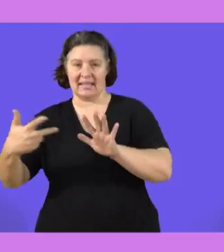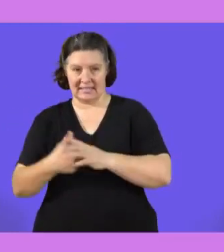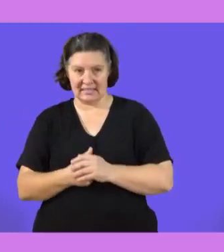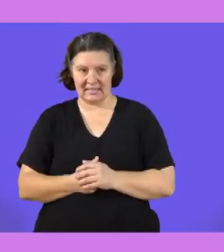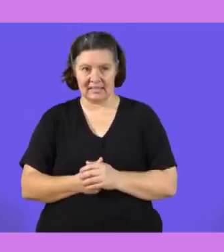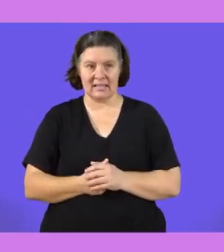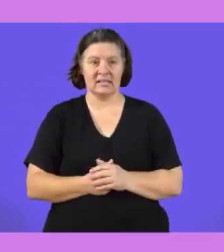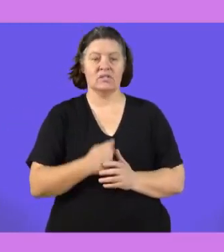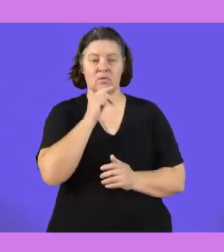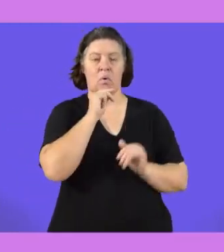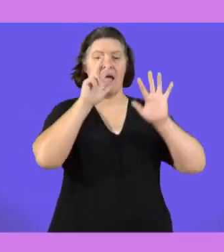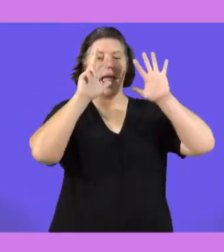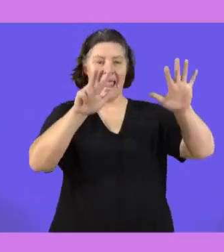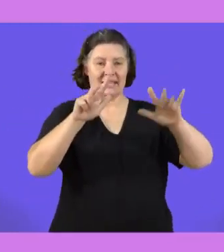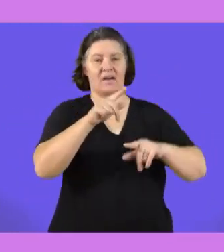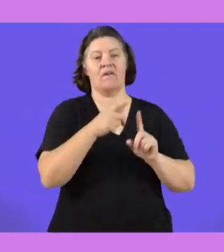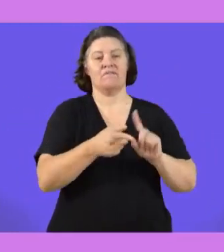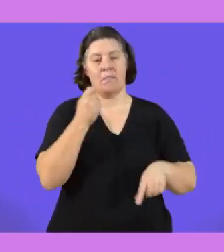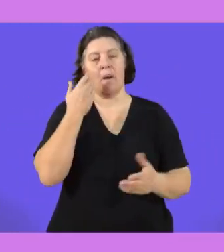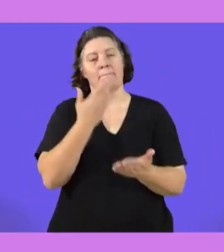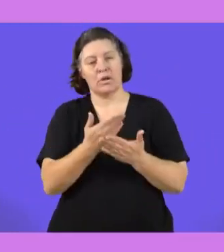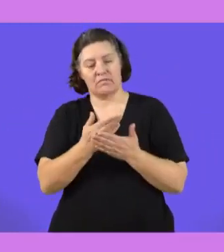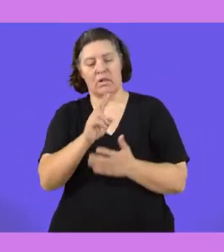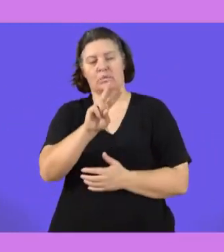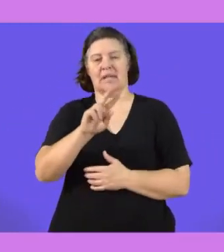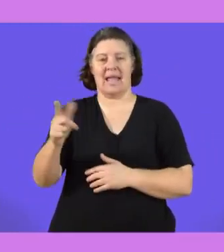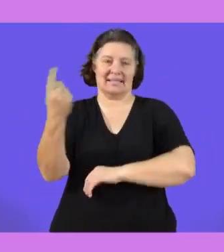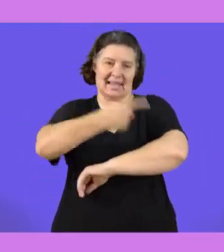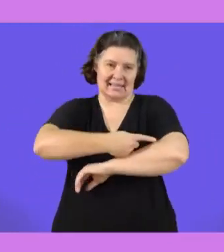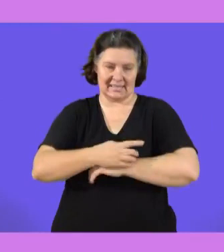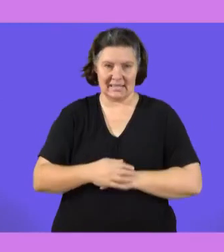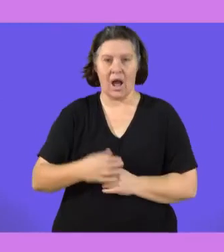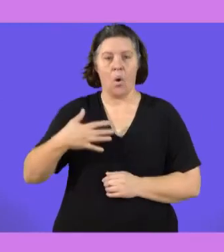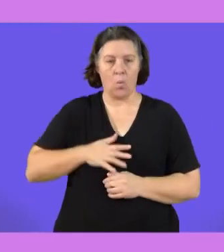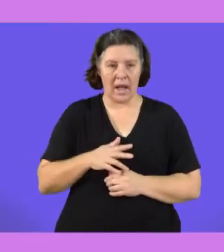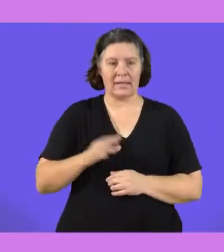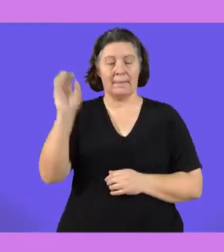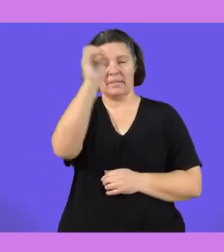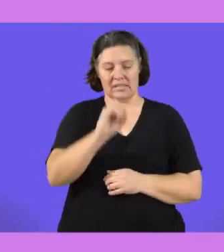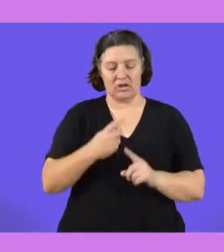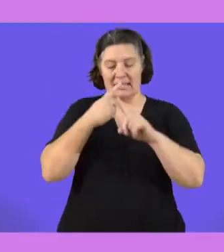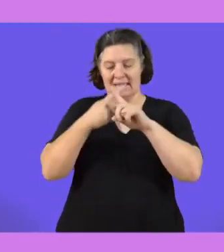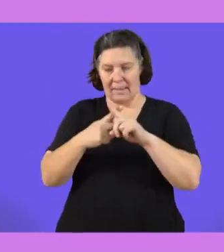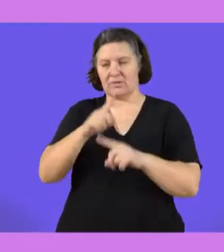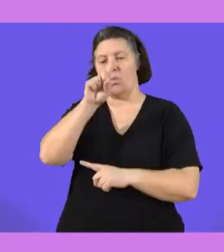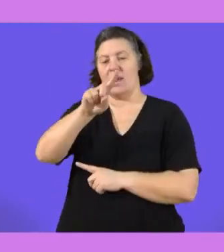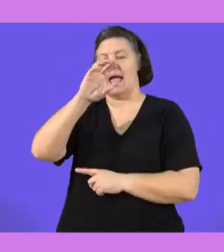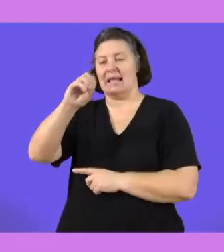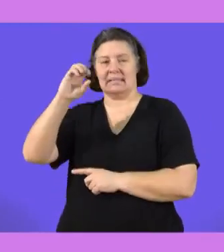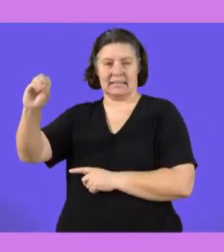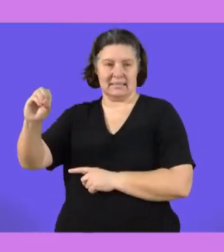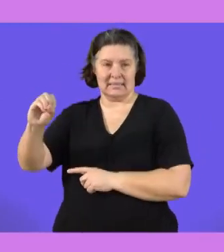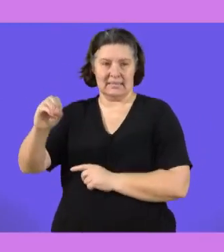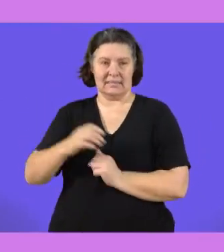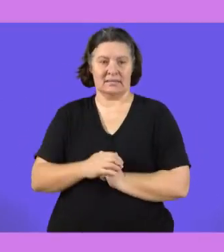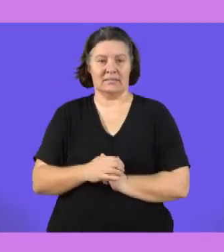say equals 8 out of possible 28 days. Since I want a percentage, I will multiply that by 100. So I'm